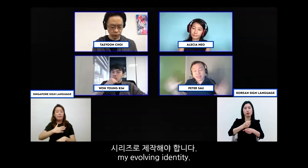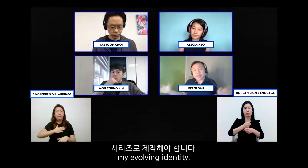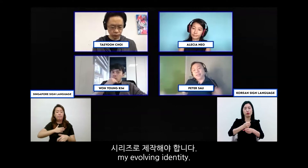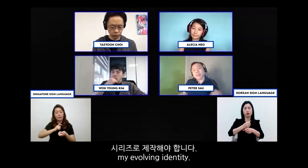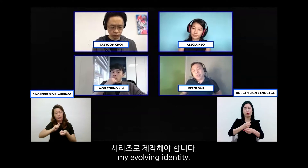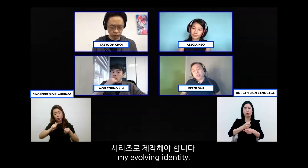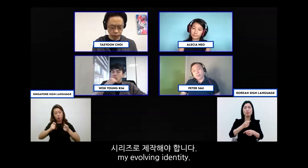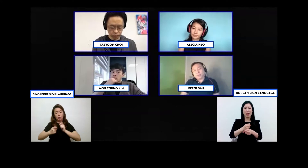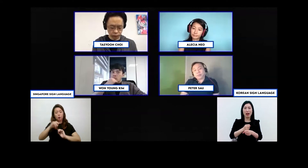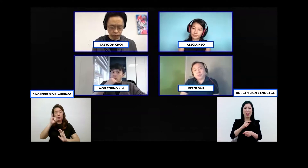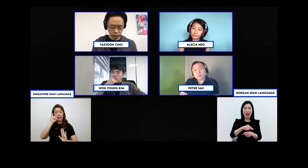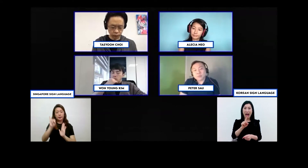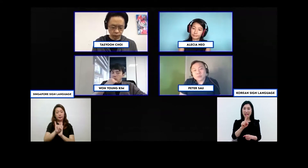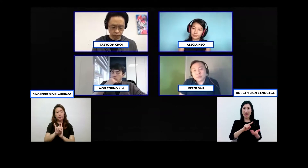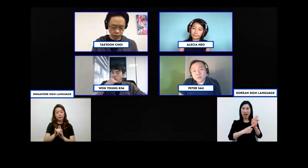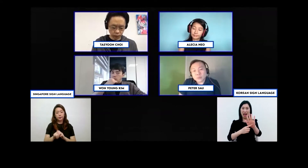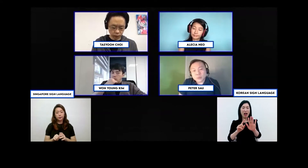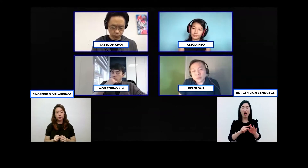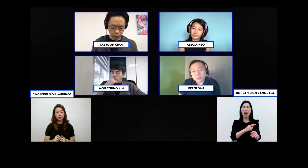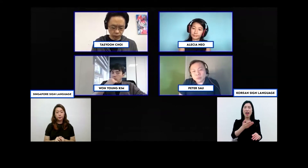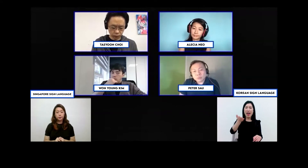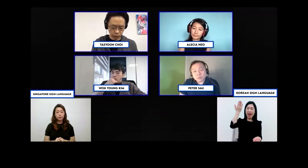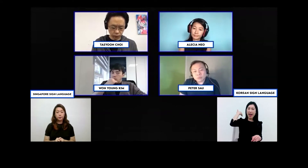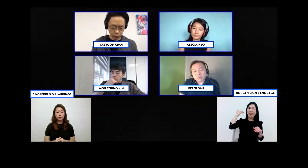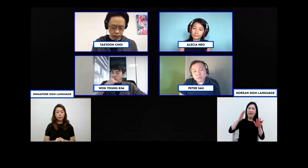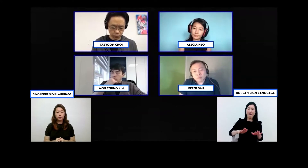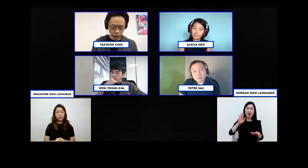evolving identity.